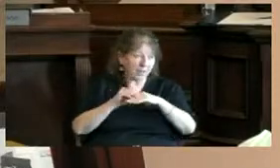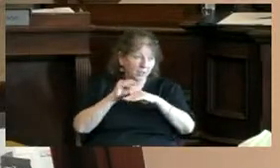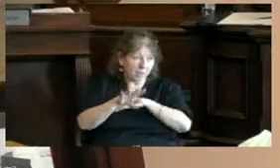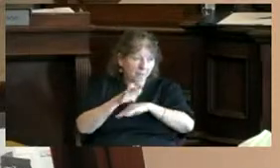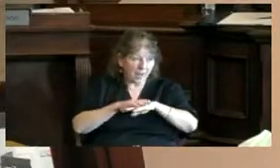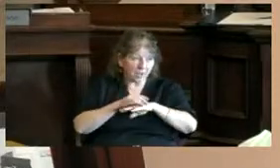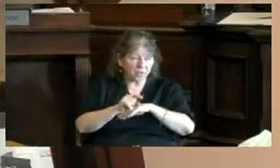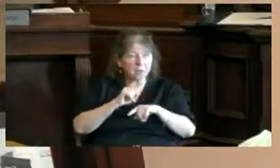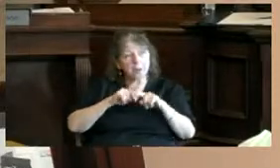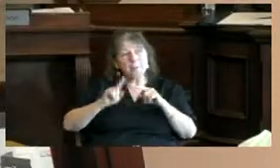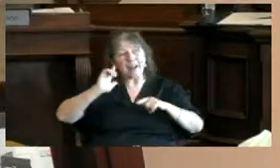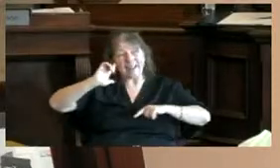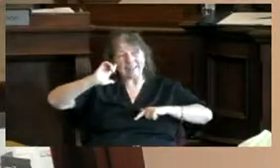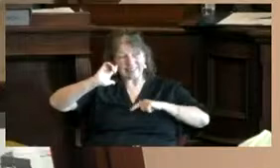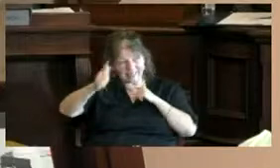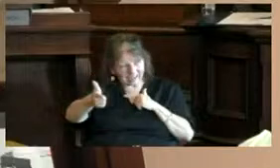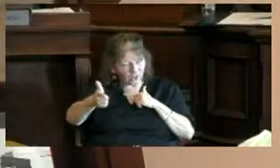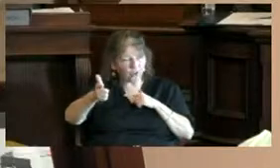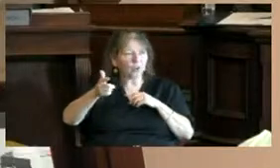scheme of things, has there been